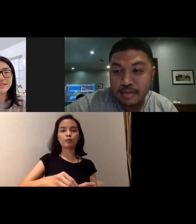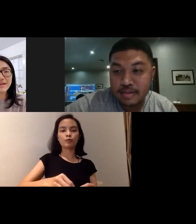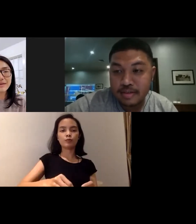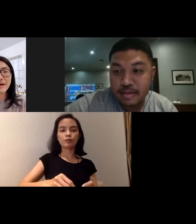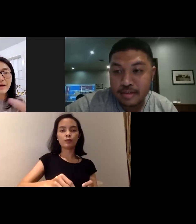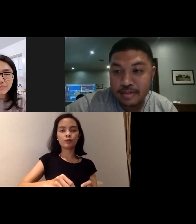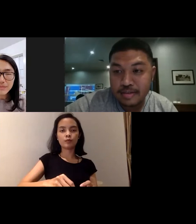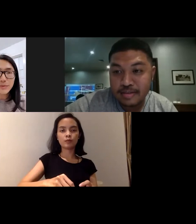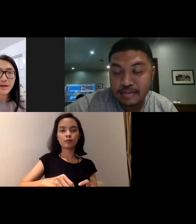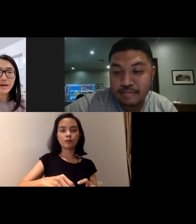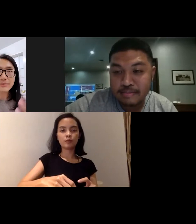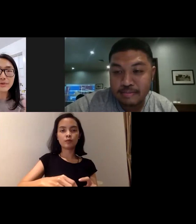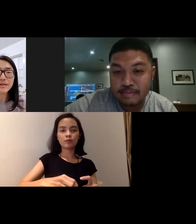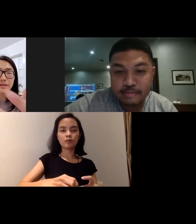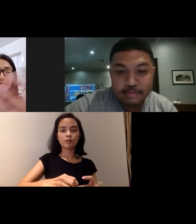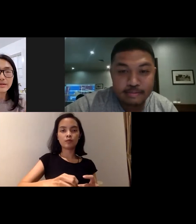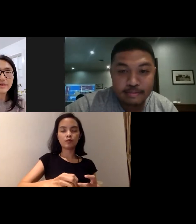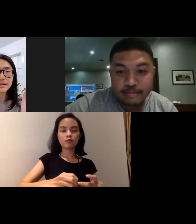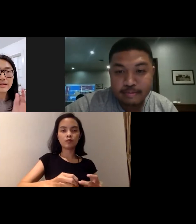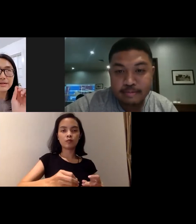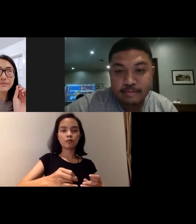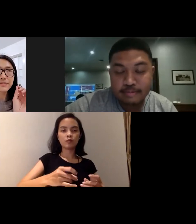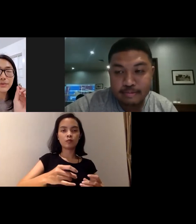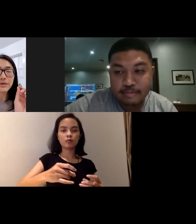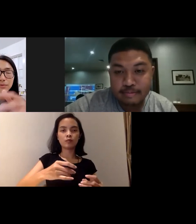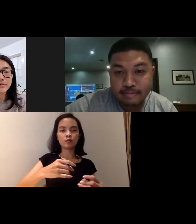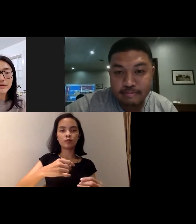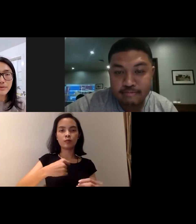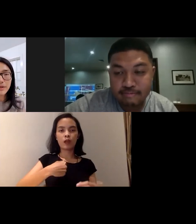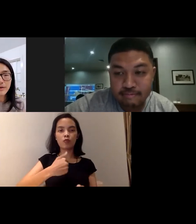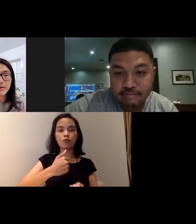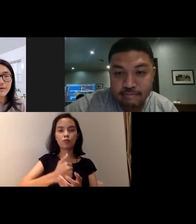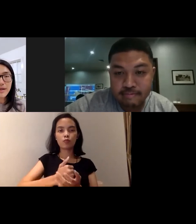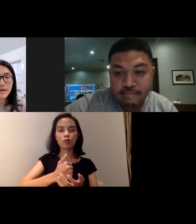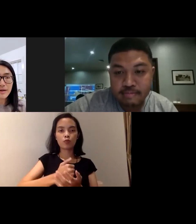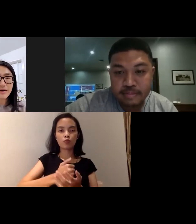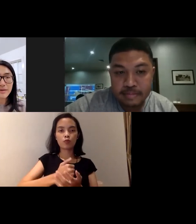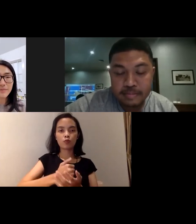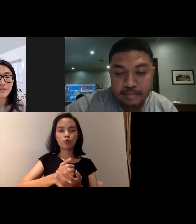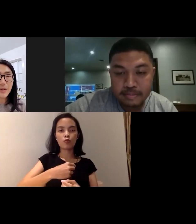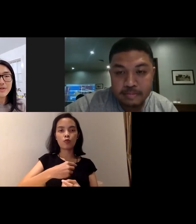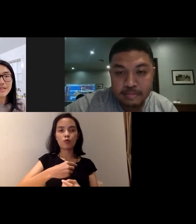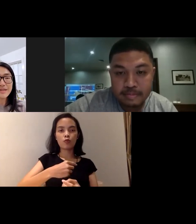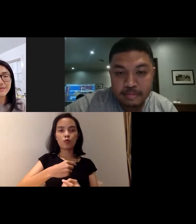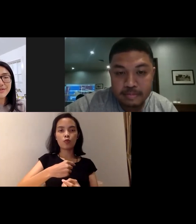that's what I want to say. I'm really thrilled to hear Khozy's answer